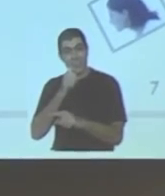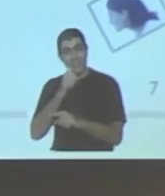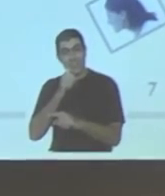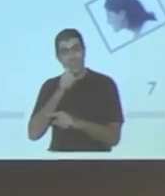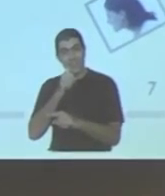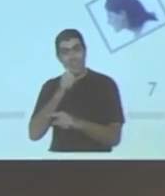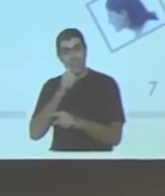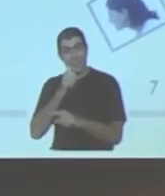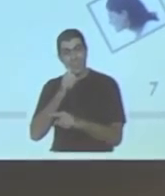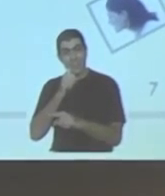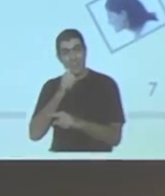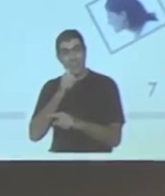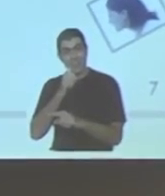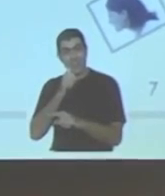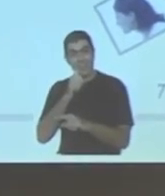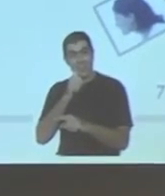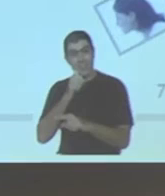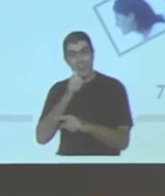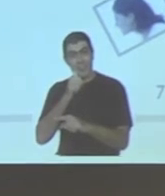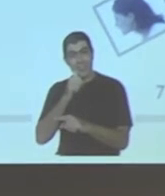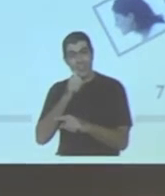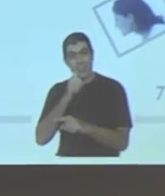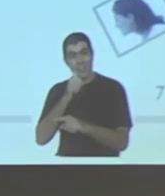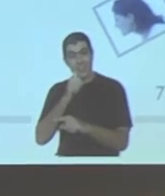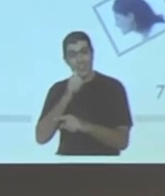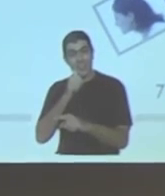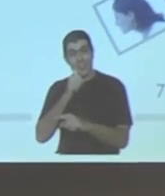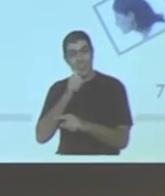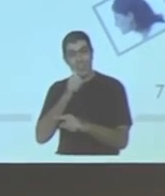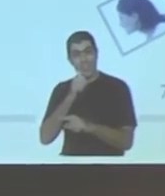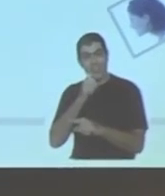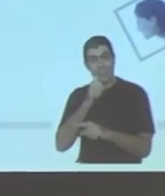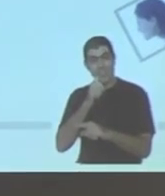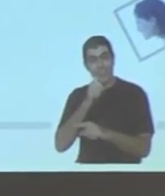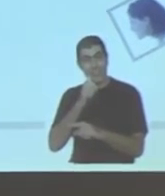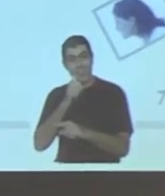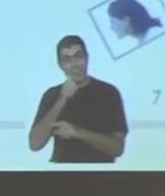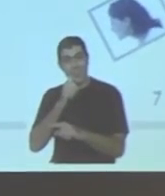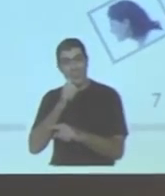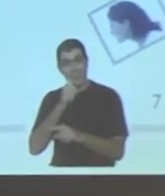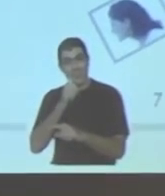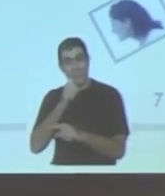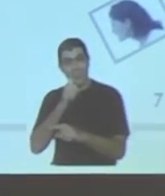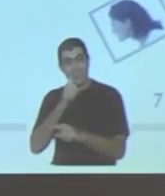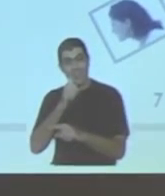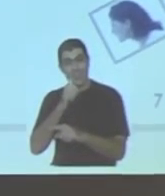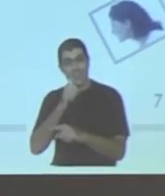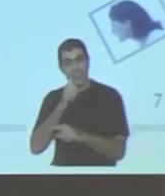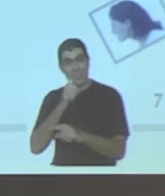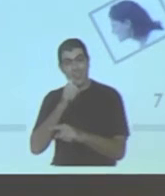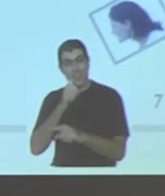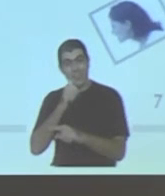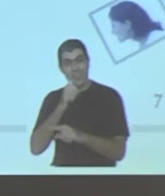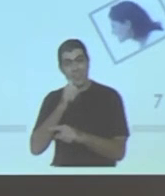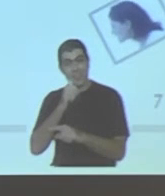Professor Damasio has been dealing with extensively in a different way, many people believe